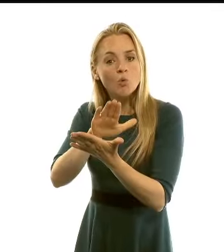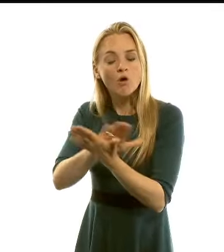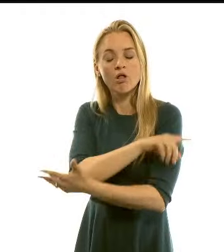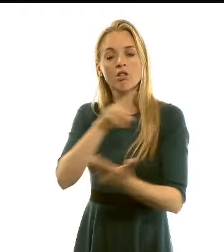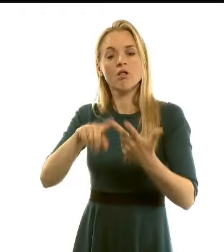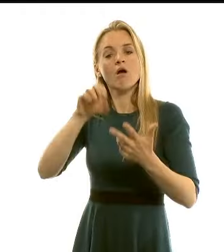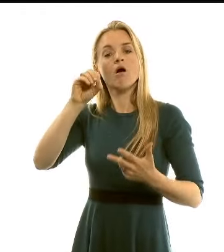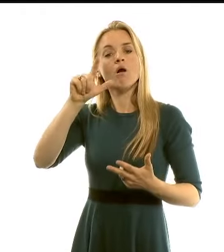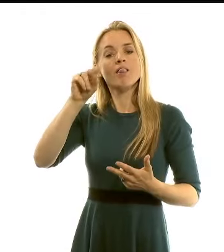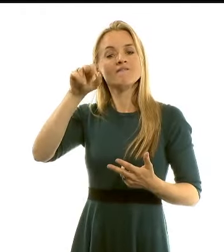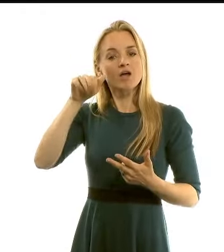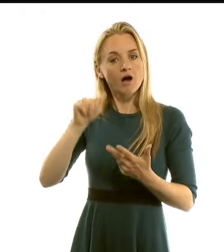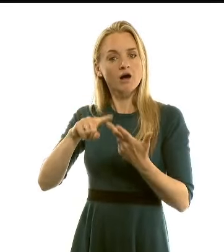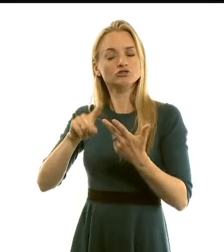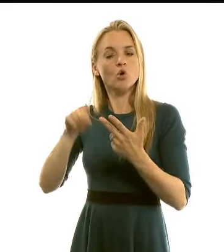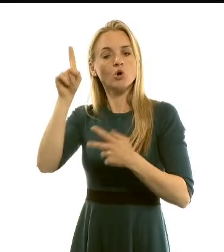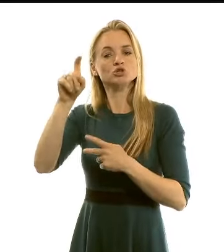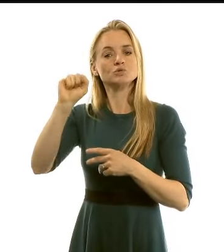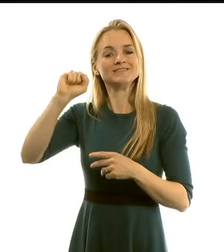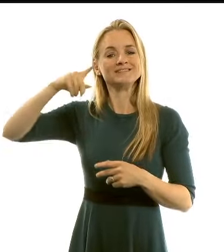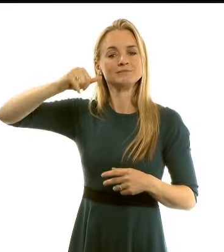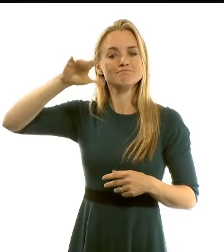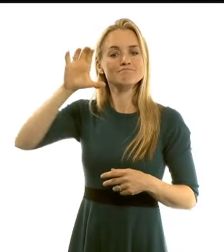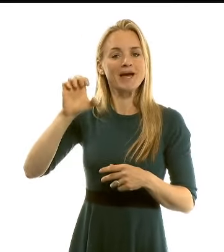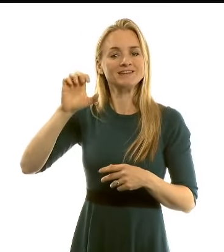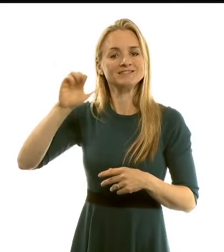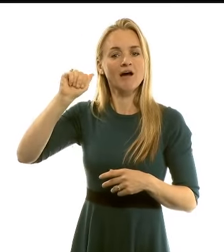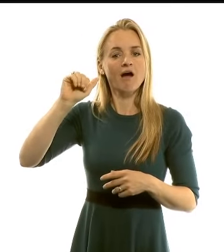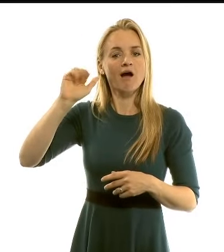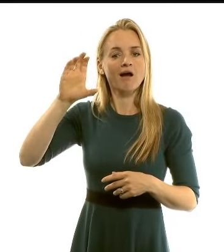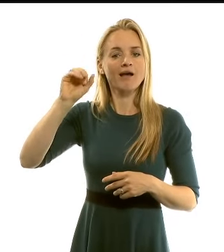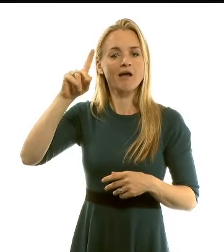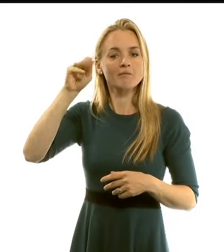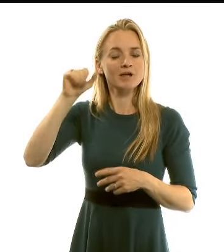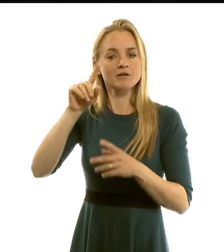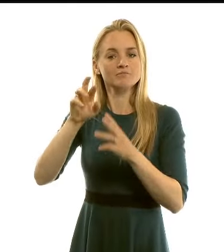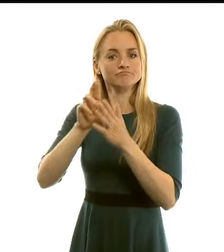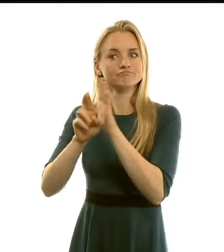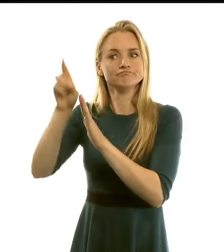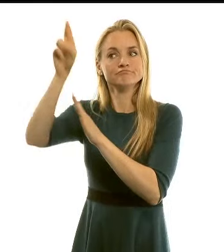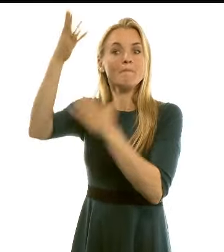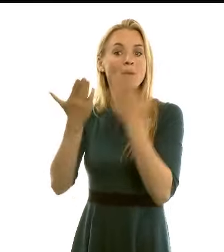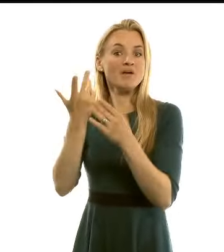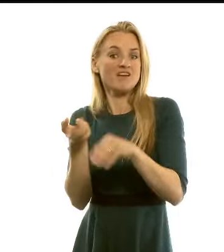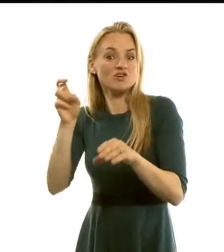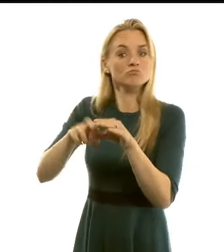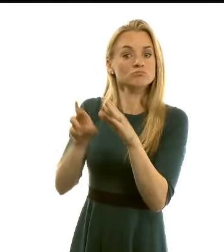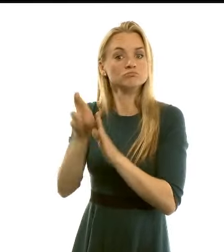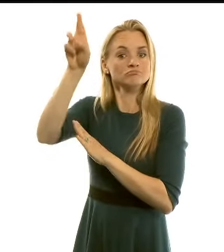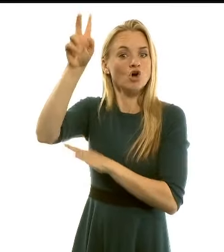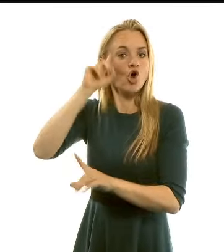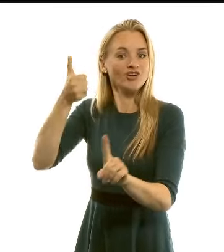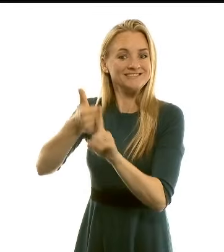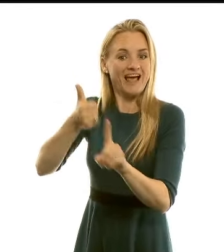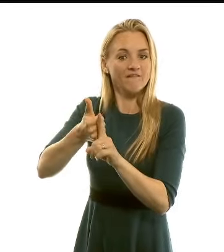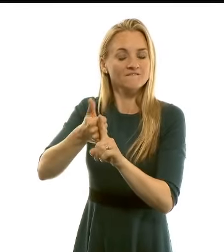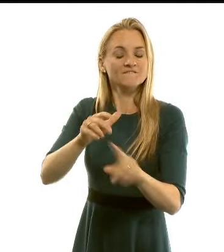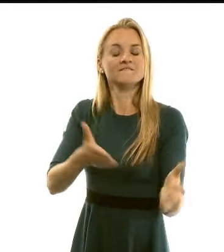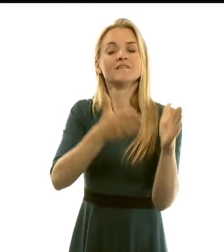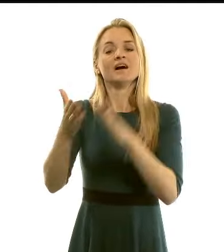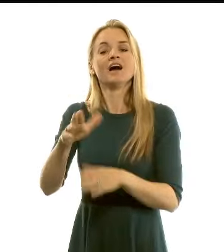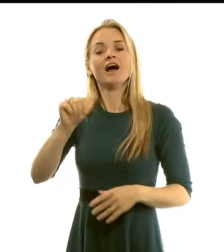Olivia. She's off on the Space Academy, maybe even going to space itself. Then James is going to tell you about Andrea. Yes, so Andrea, she's off